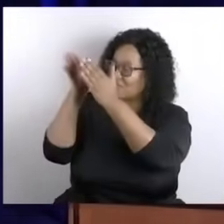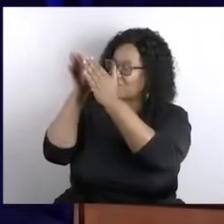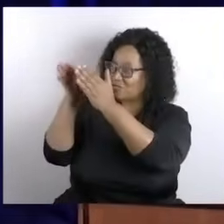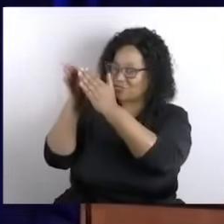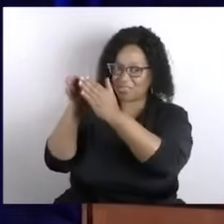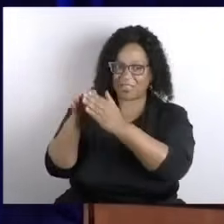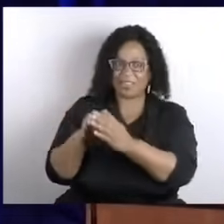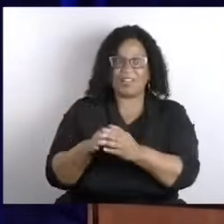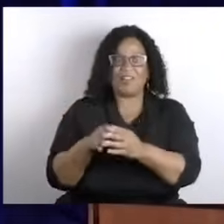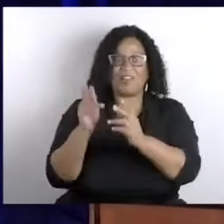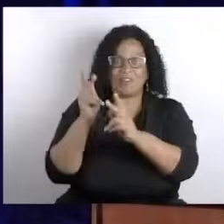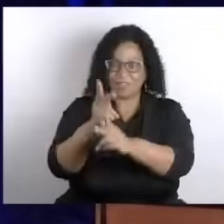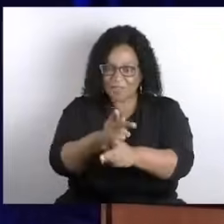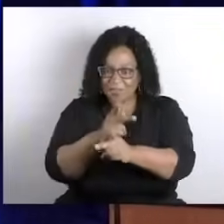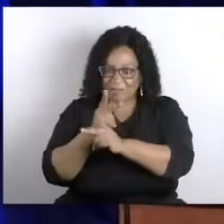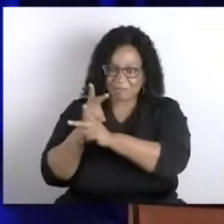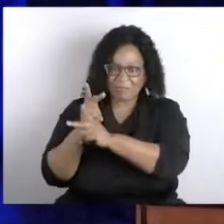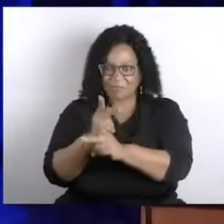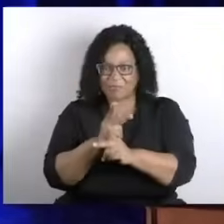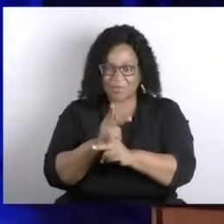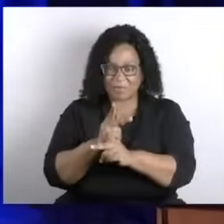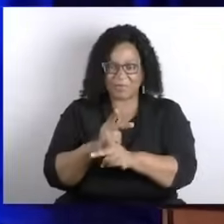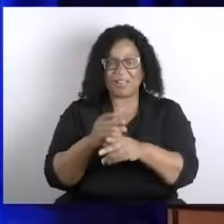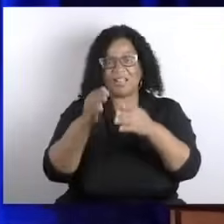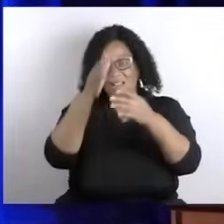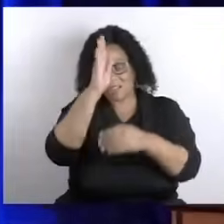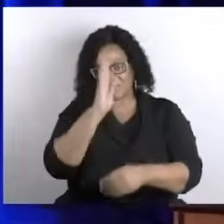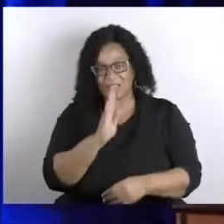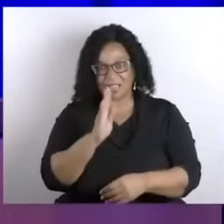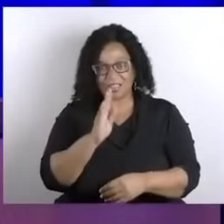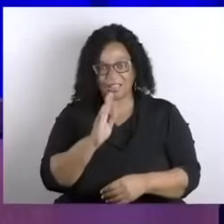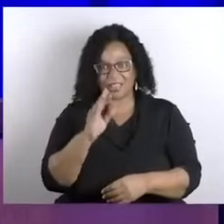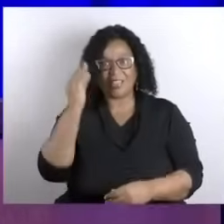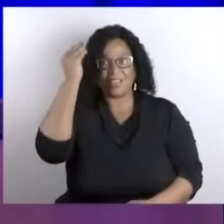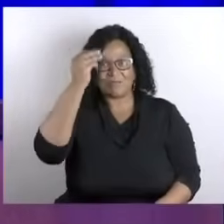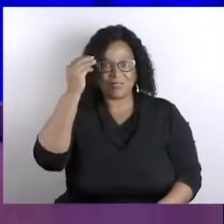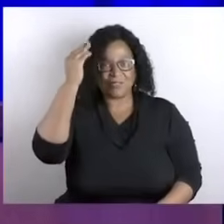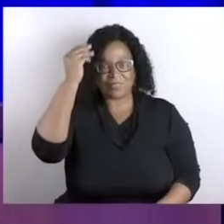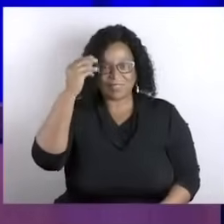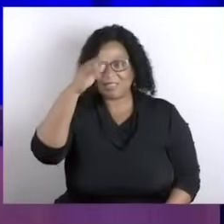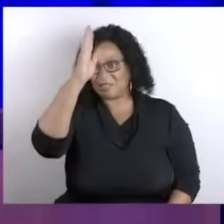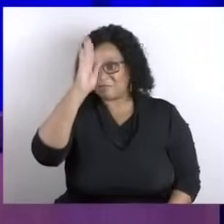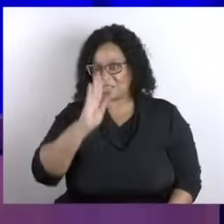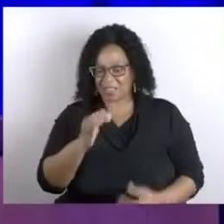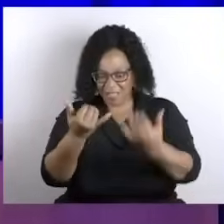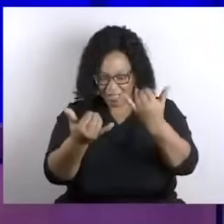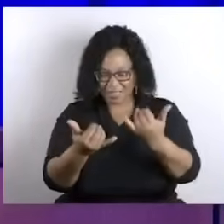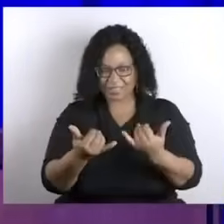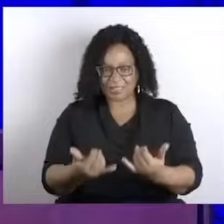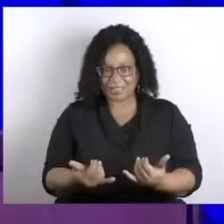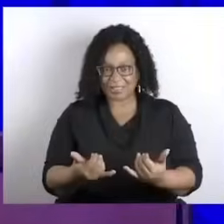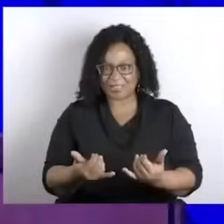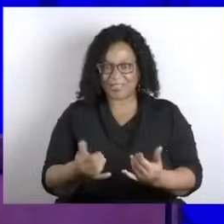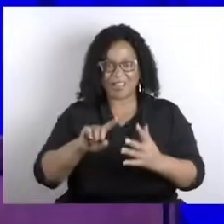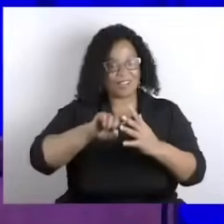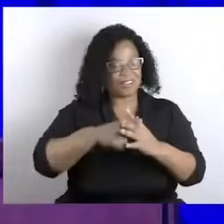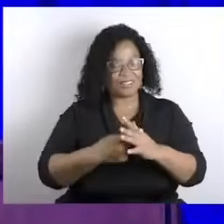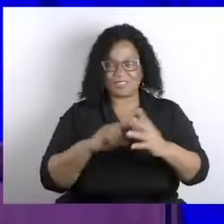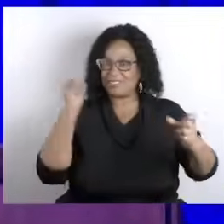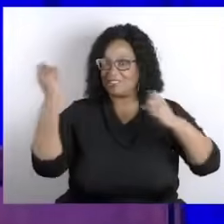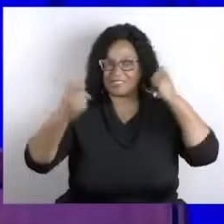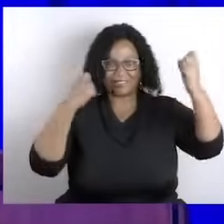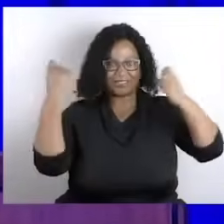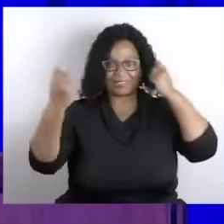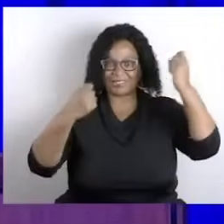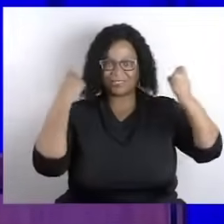the providence of God. If there's anybody thinking about your God this day, I need you to go ahead and celebrate the fact